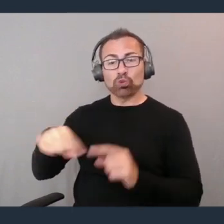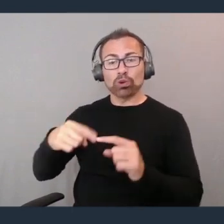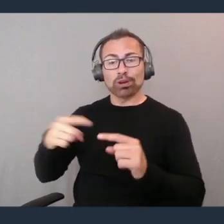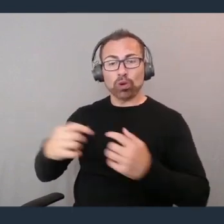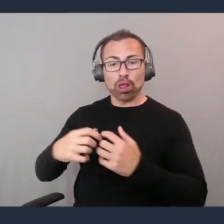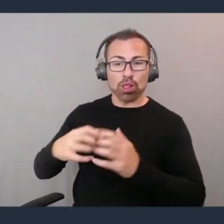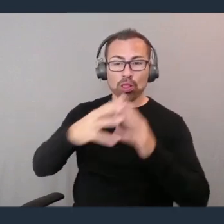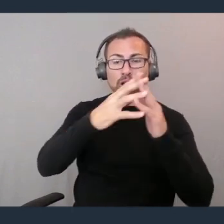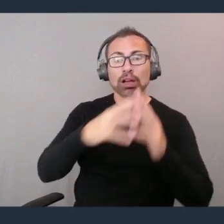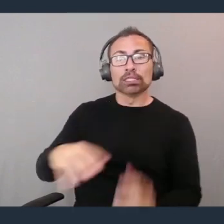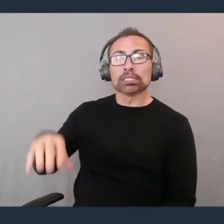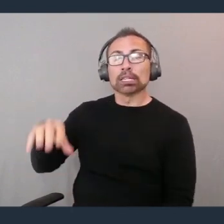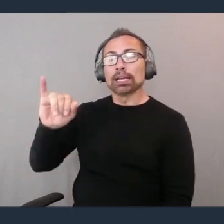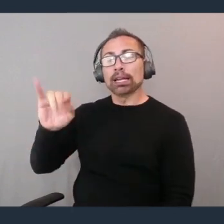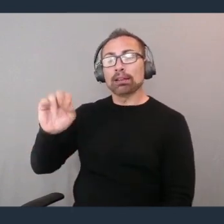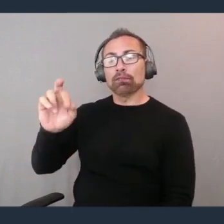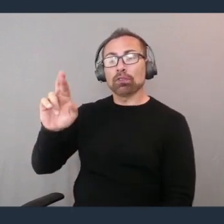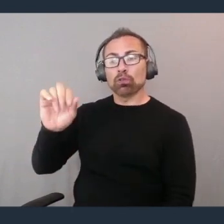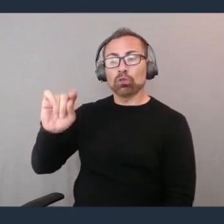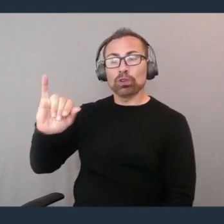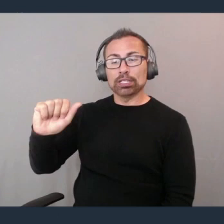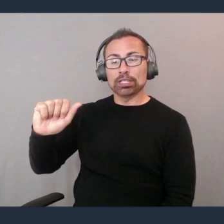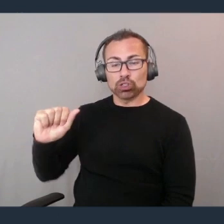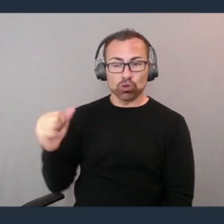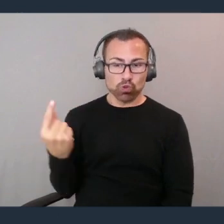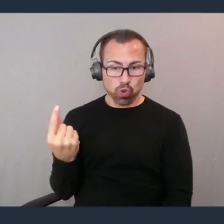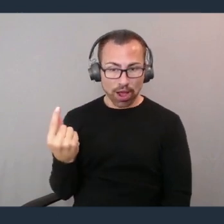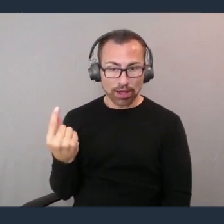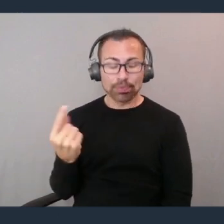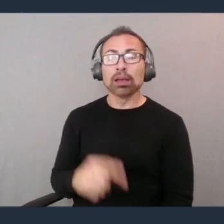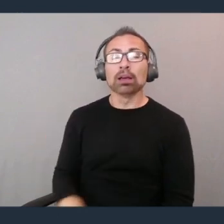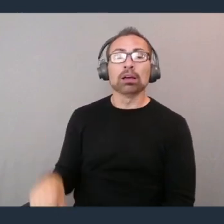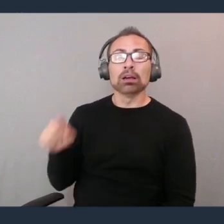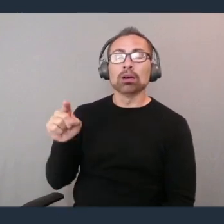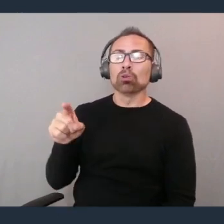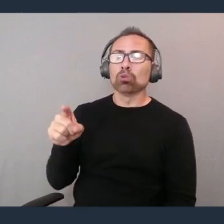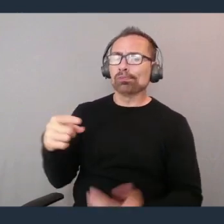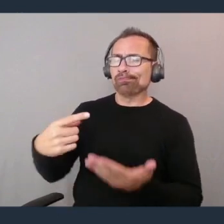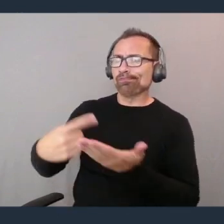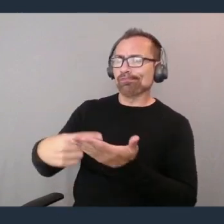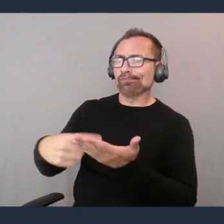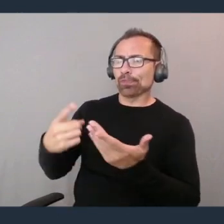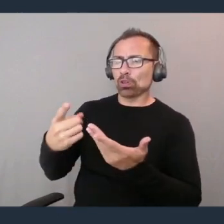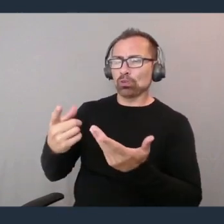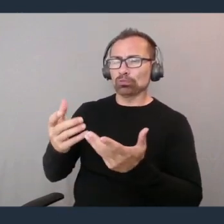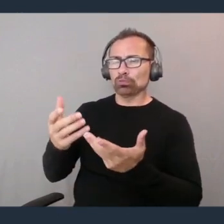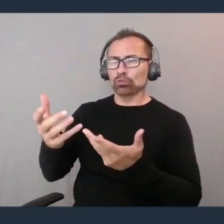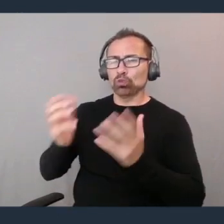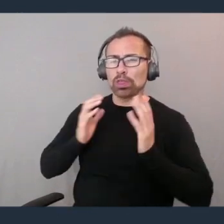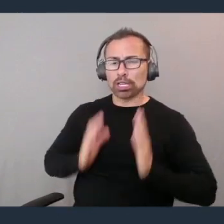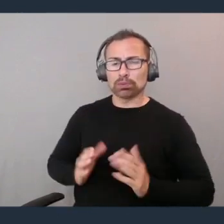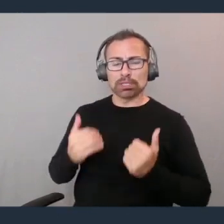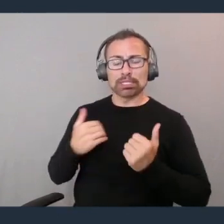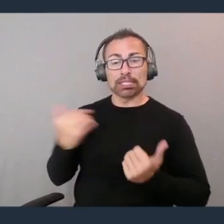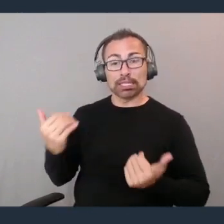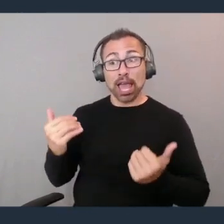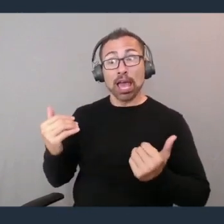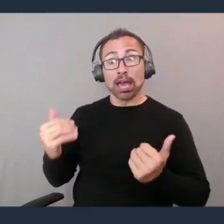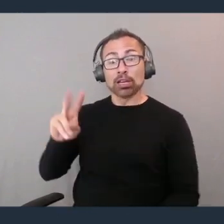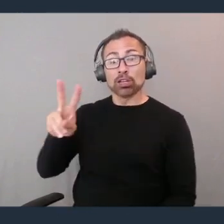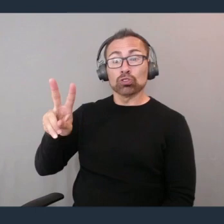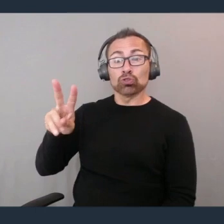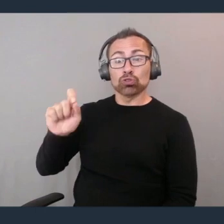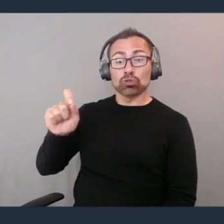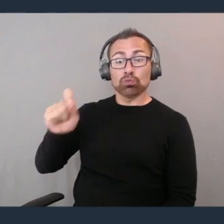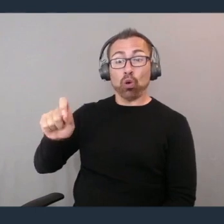Inf1 instances, when they came out, talking to our customers, they delivered up to 2.3x higher throughput, and some